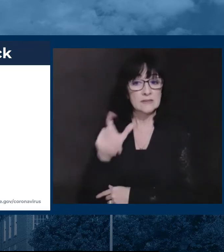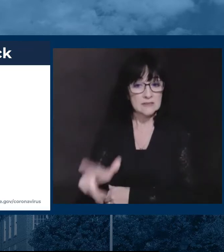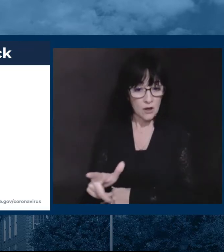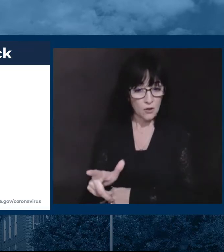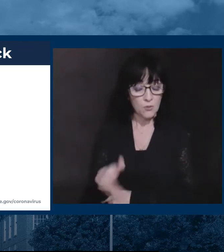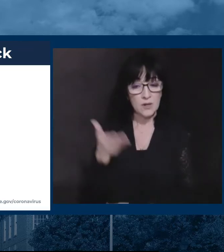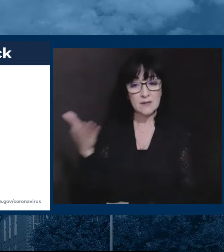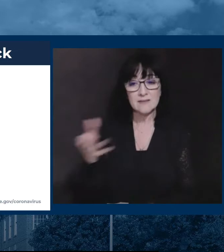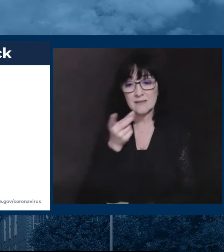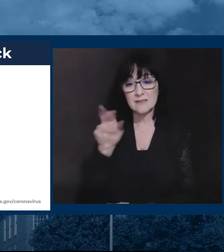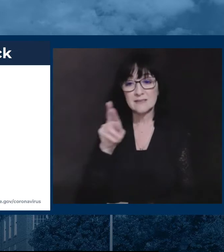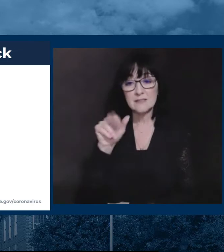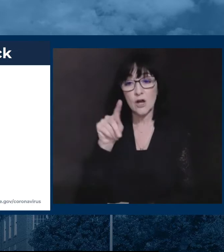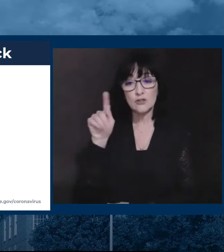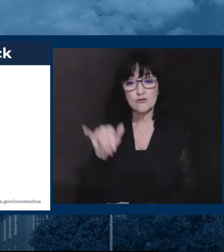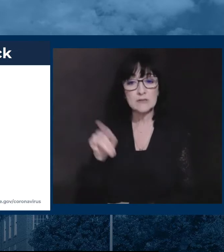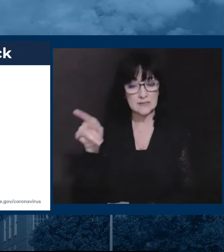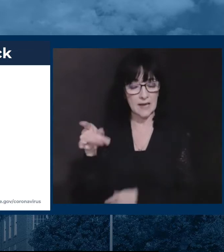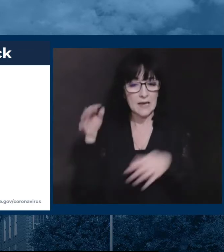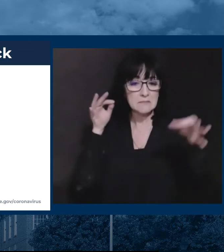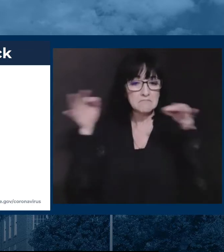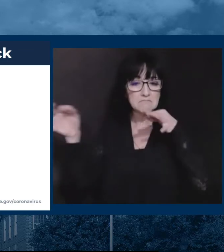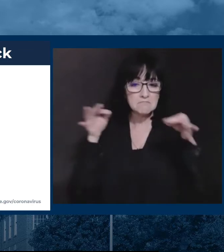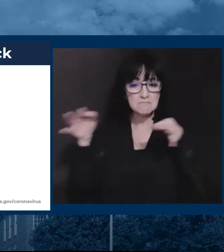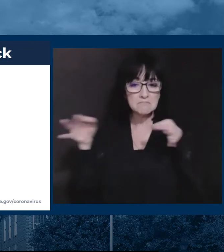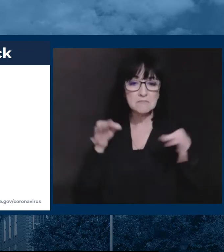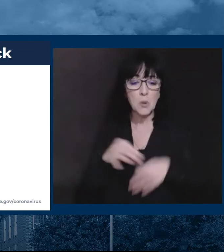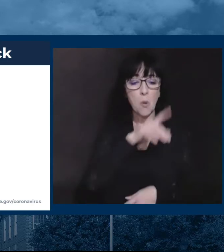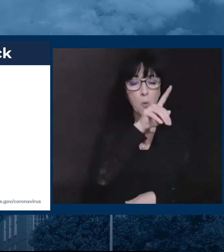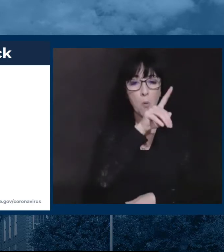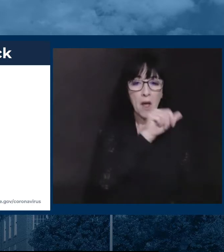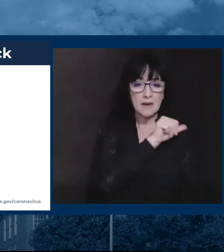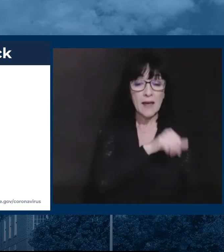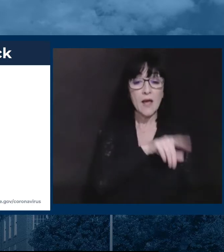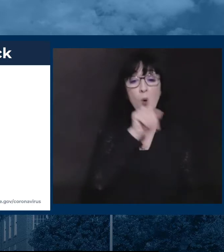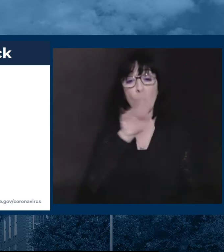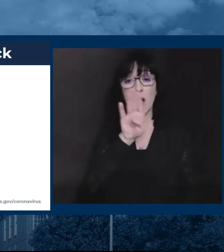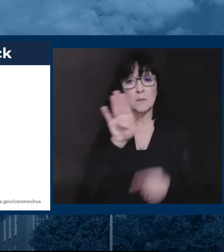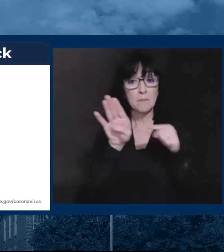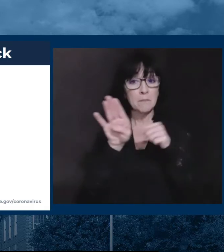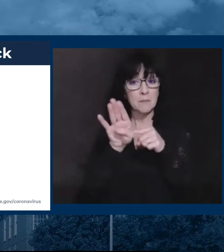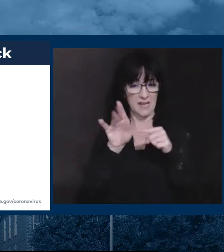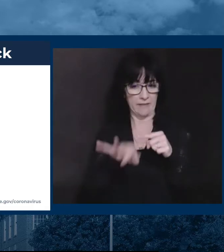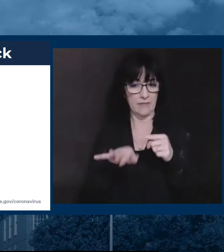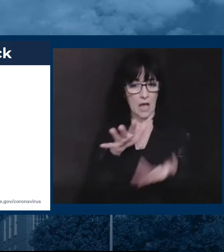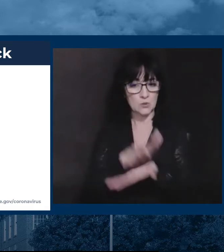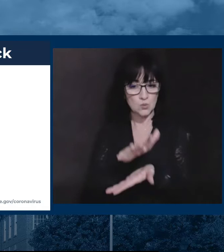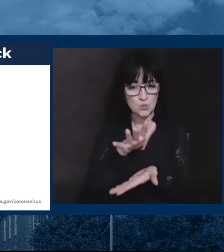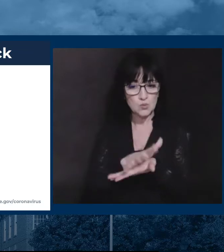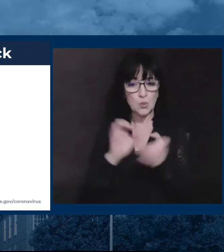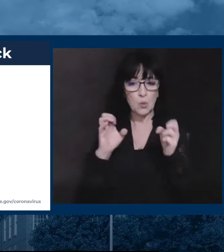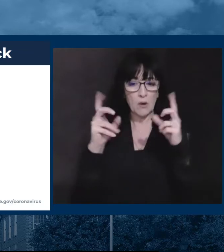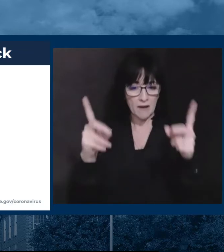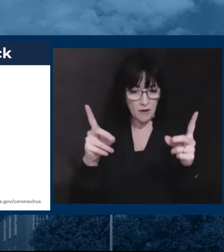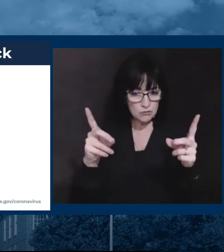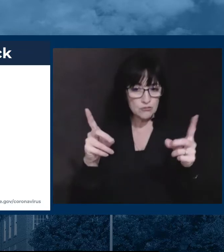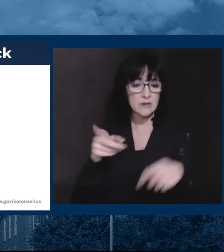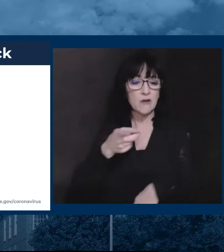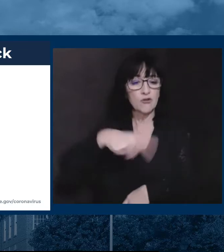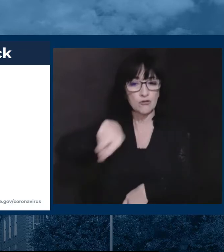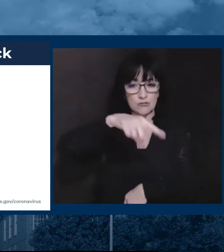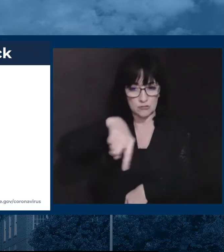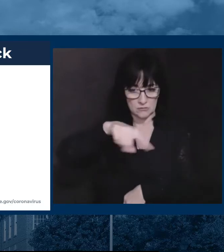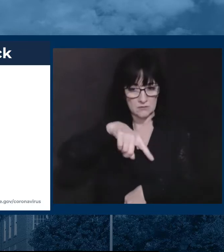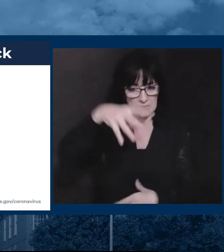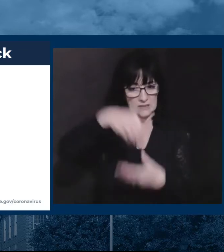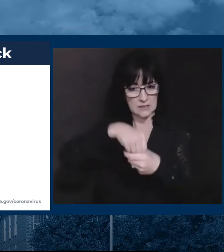going through. Educators are in phase 1B. And so districts and the department are in the process